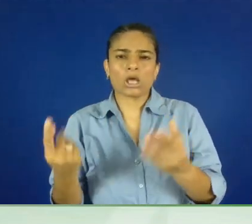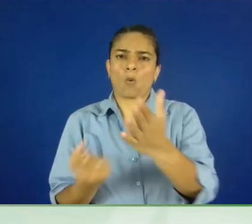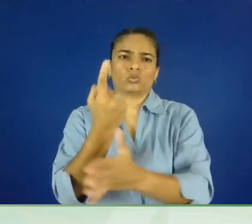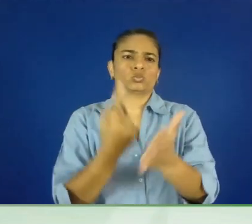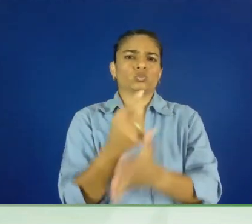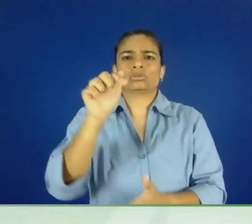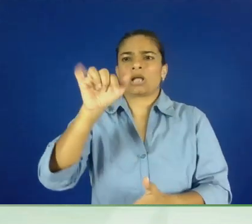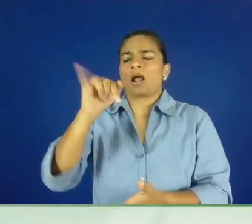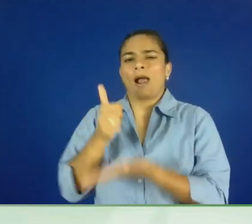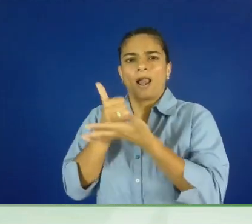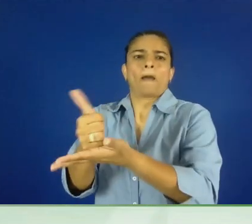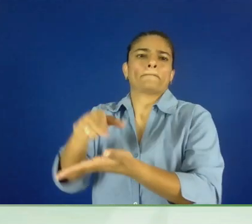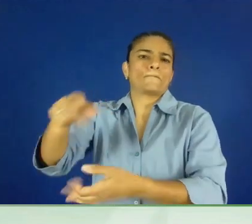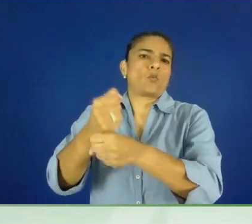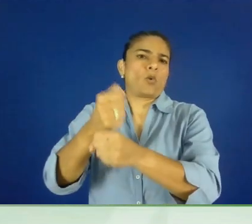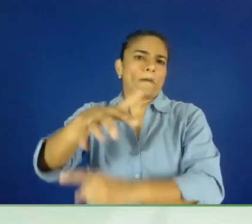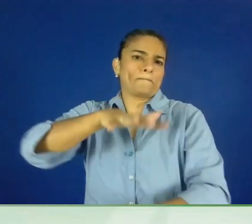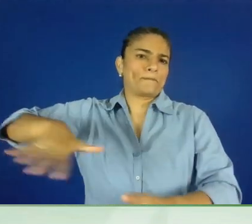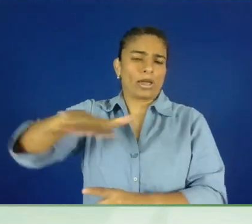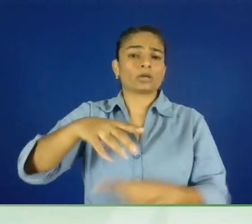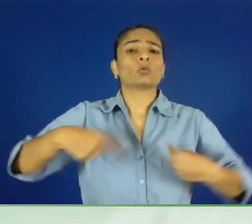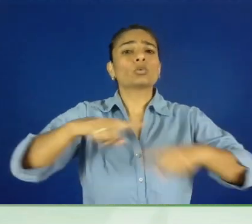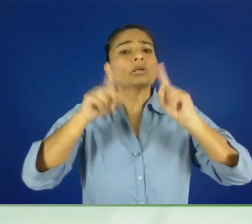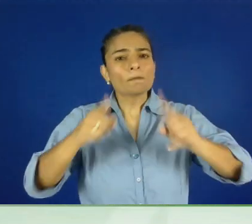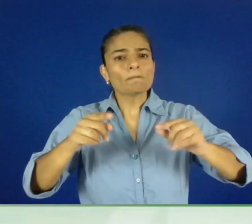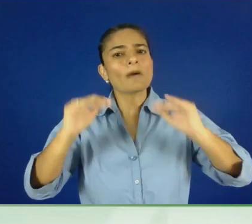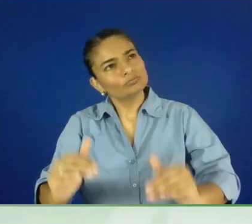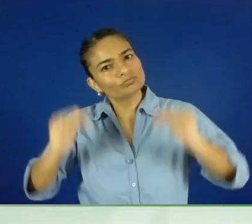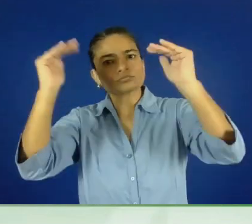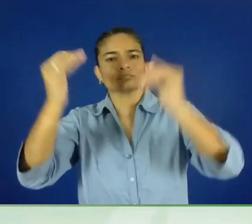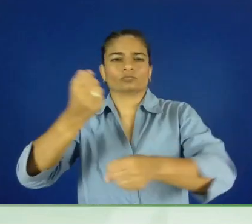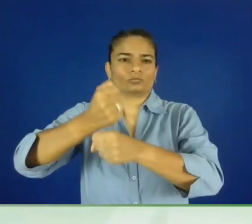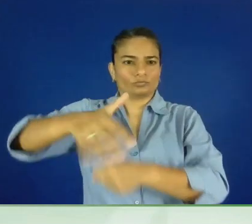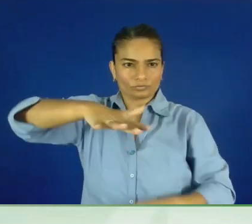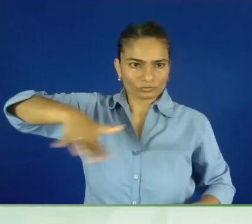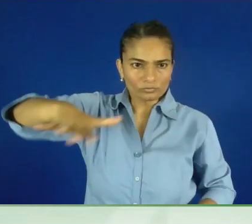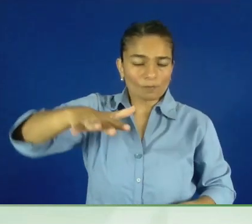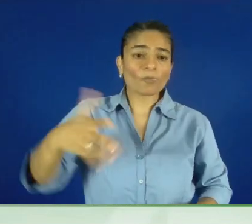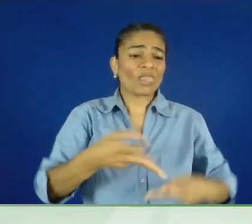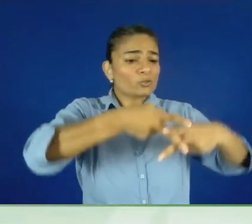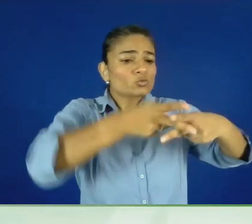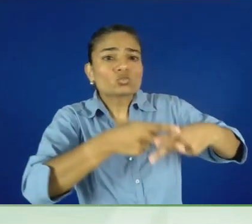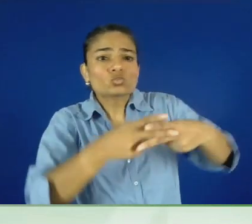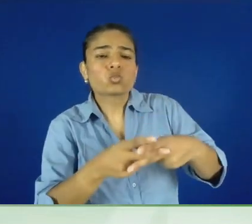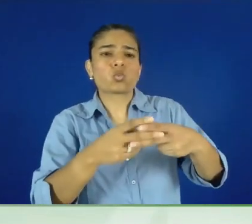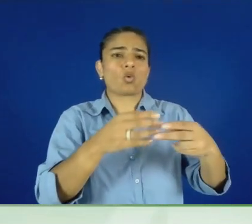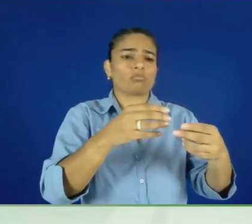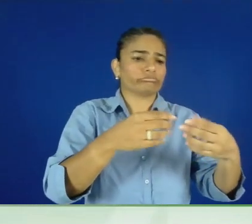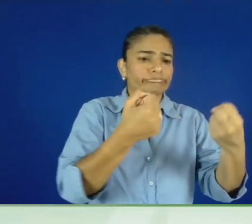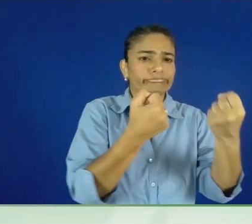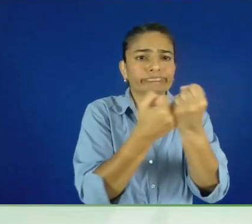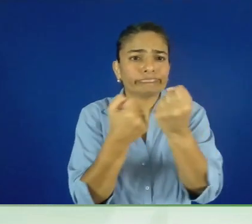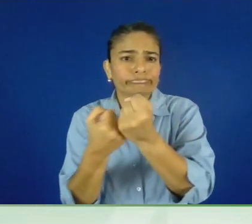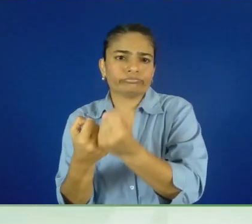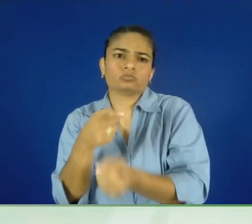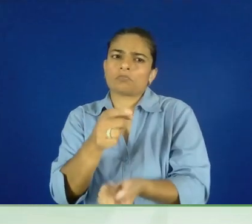at advancing in the workplace, all these tools, yes, they can help for sure. But there's one thing we really